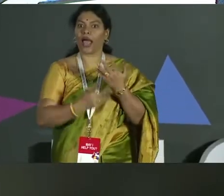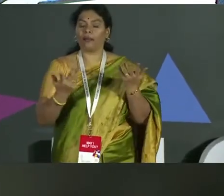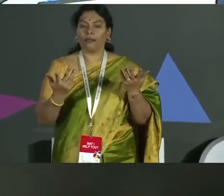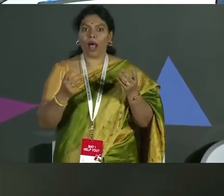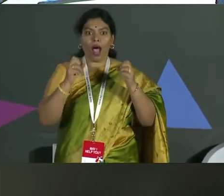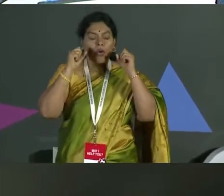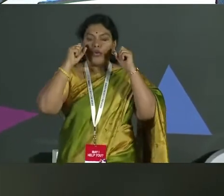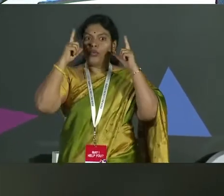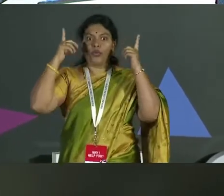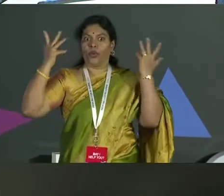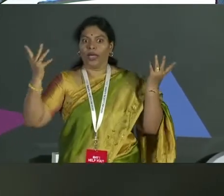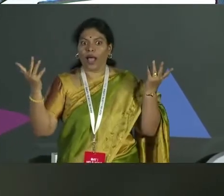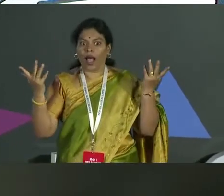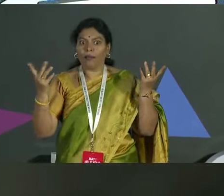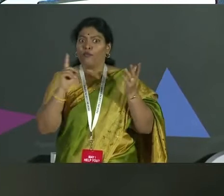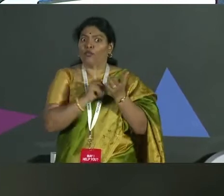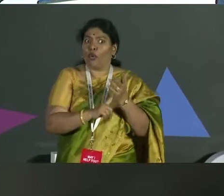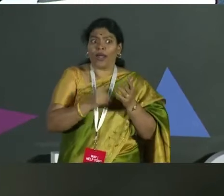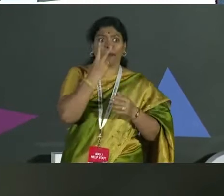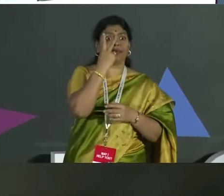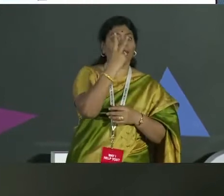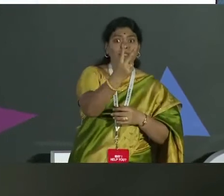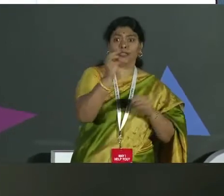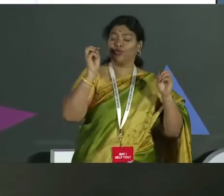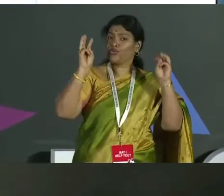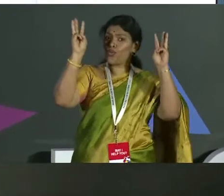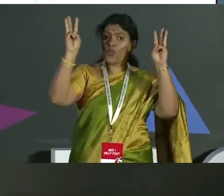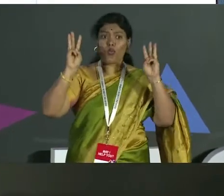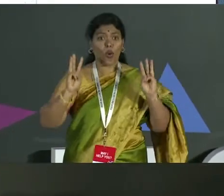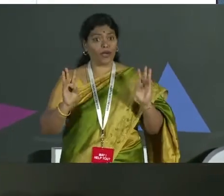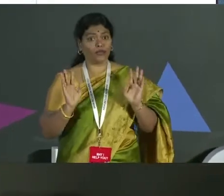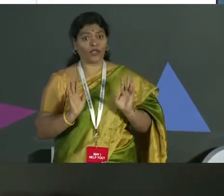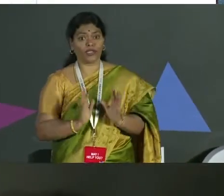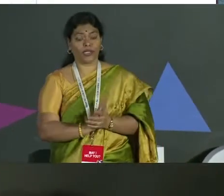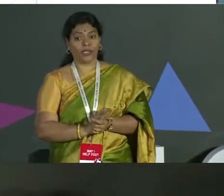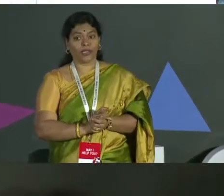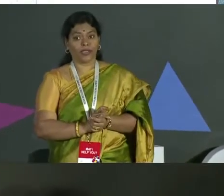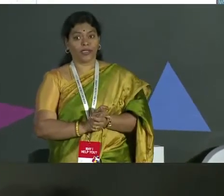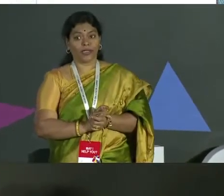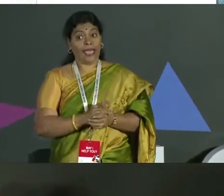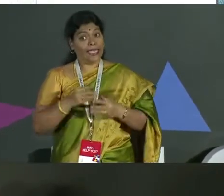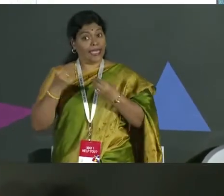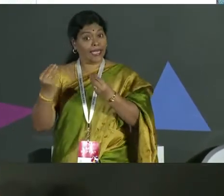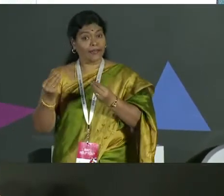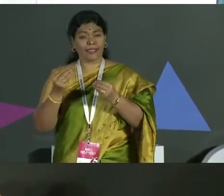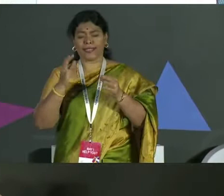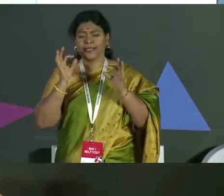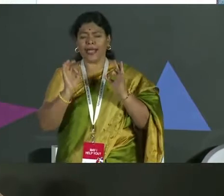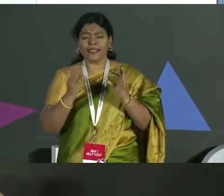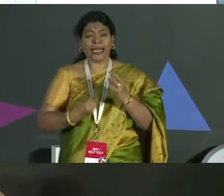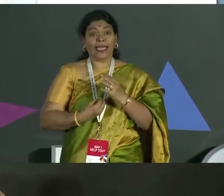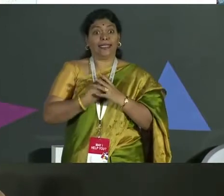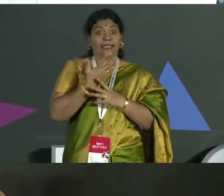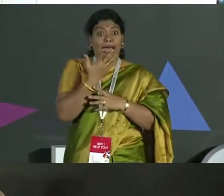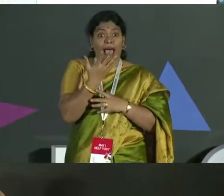up, and what I'm seeing out here is just so wonderful. You know, and he gave me such a wonderful insight. It's